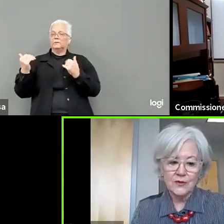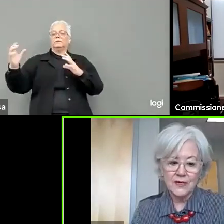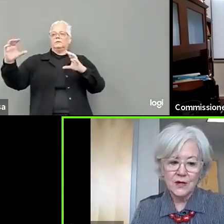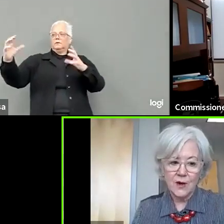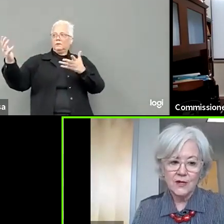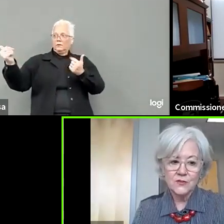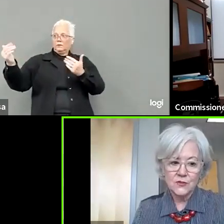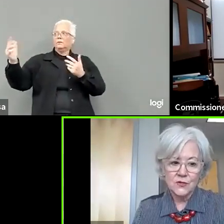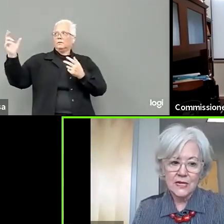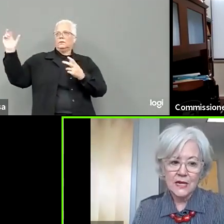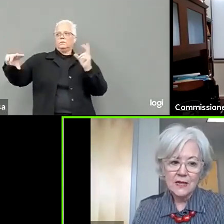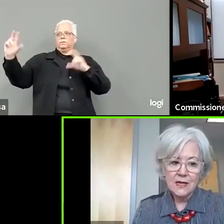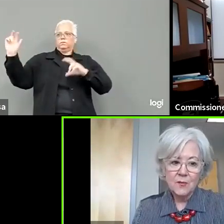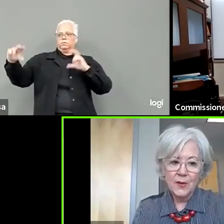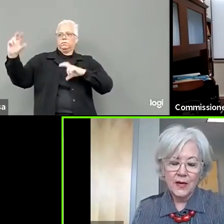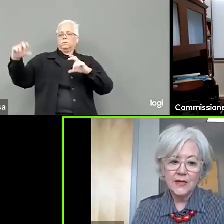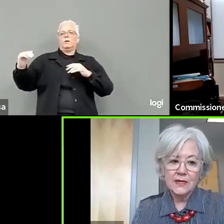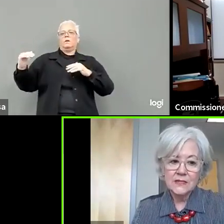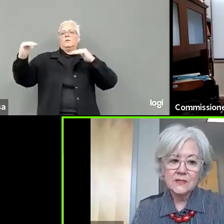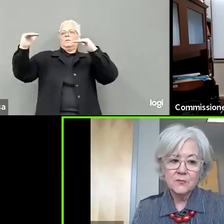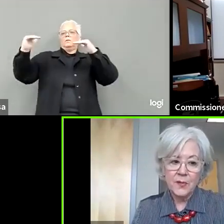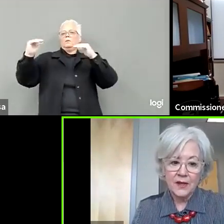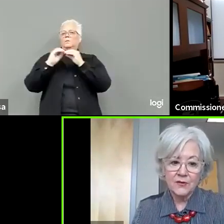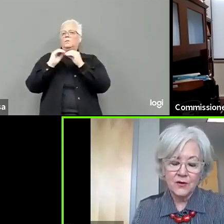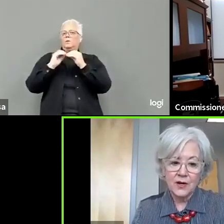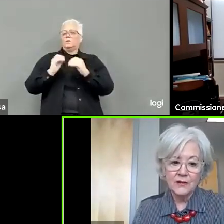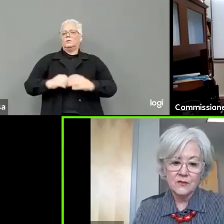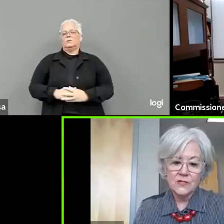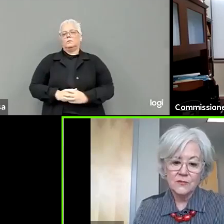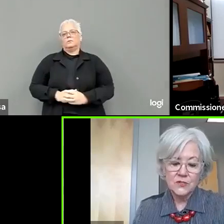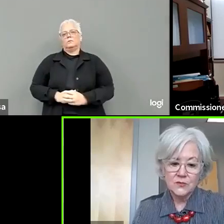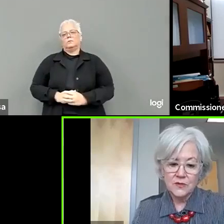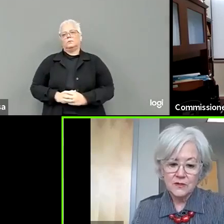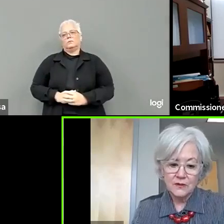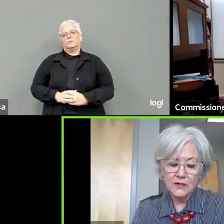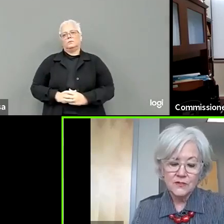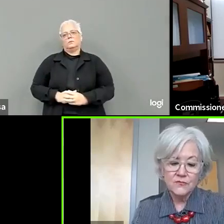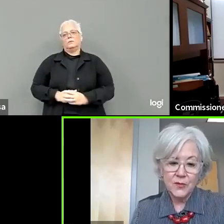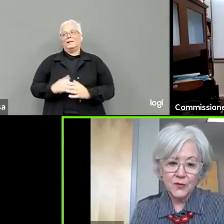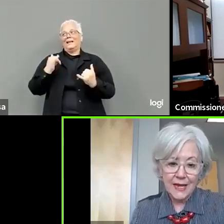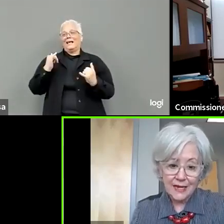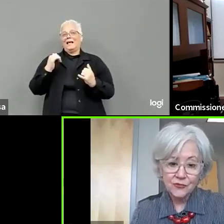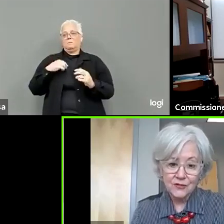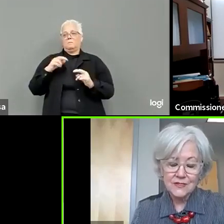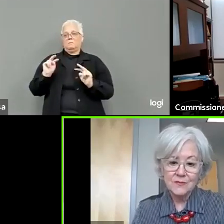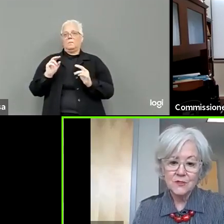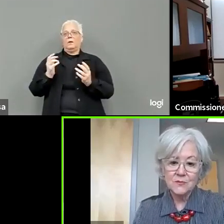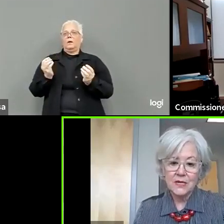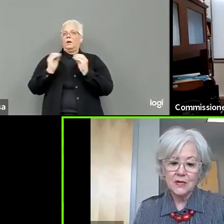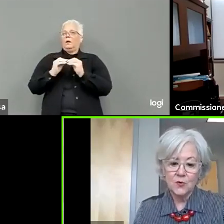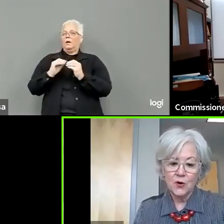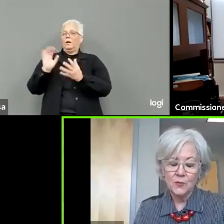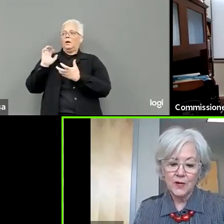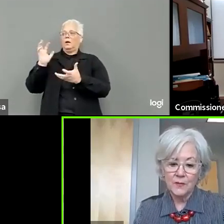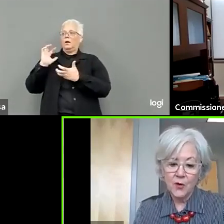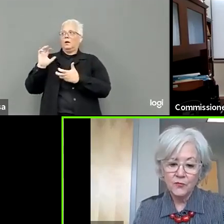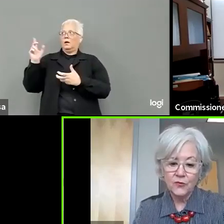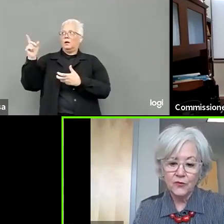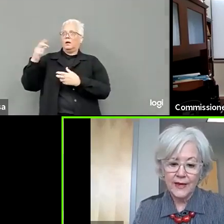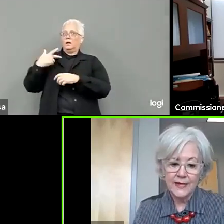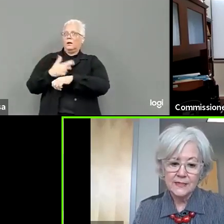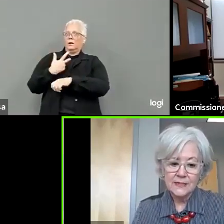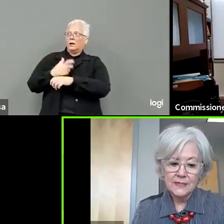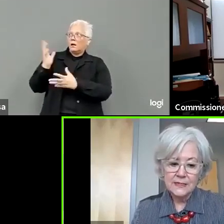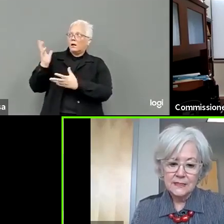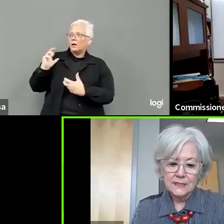established with any great certainty. But it is better, and the lines of communication seem to be more open. I'm